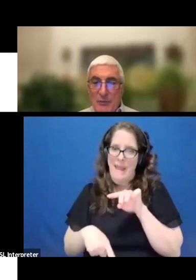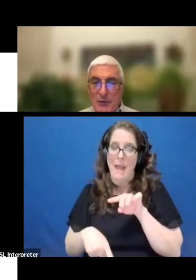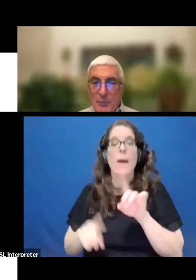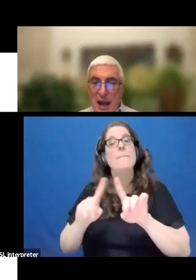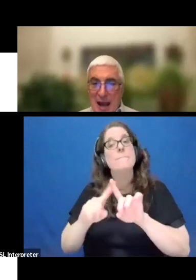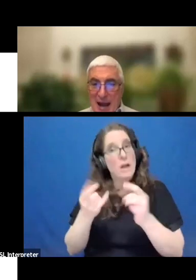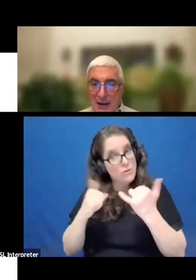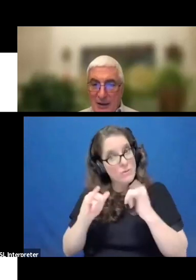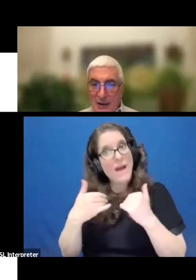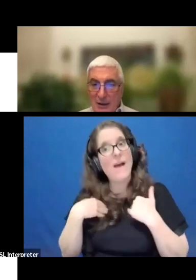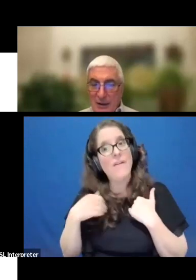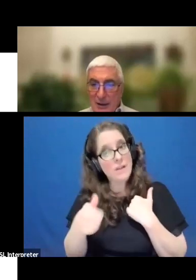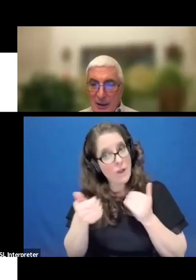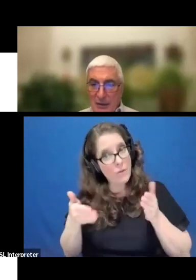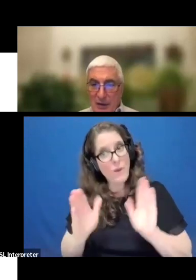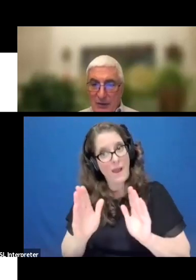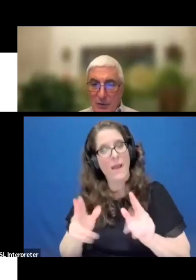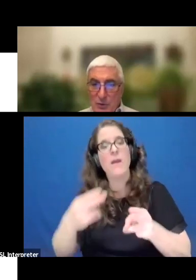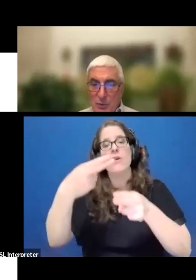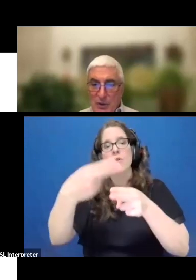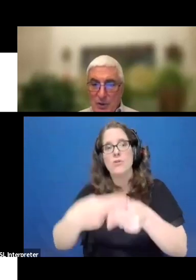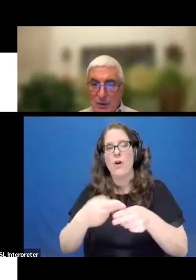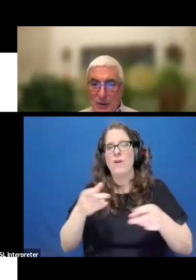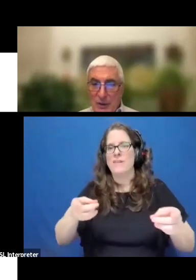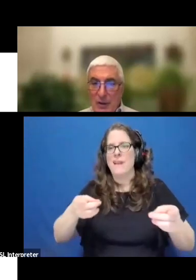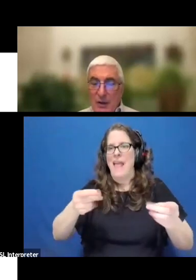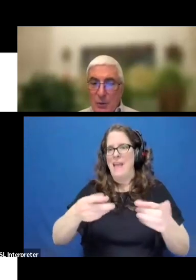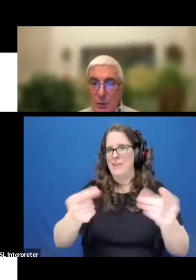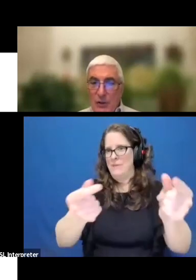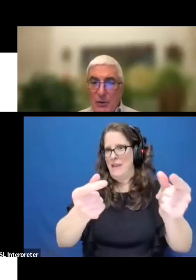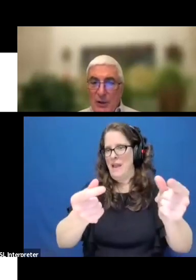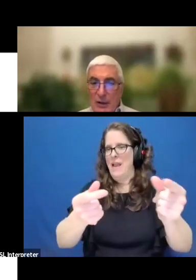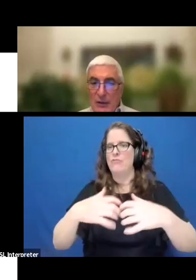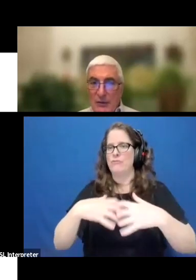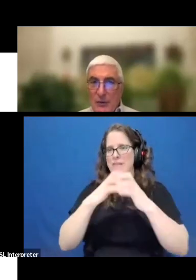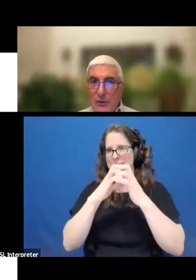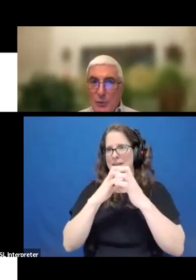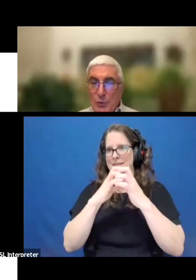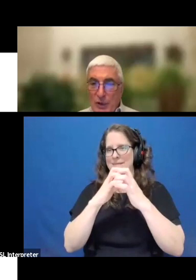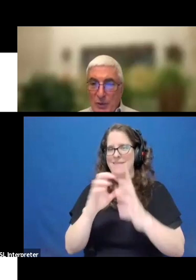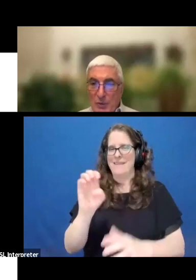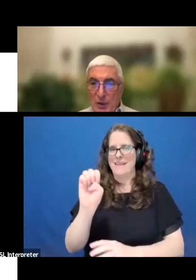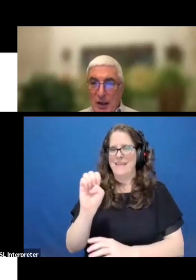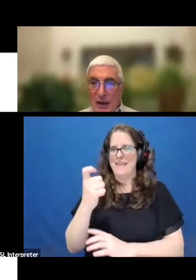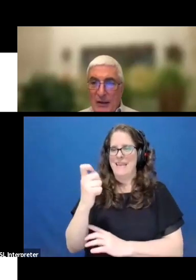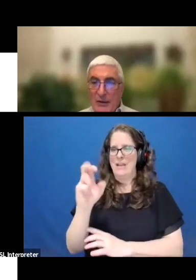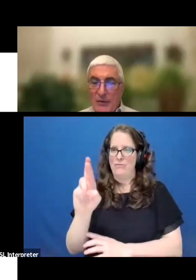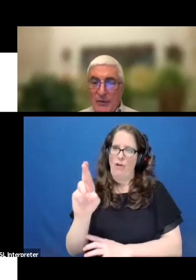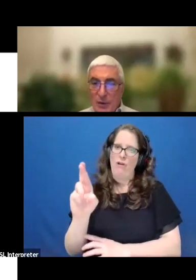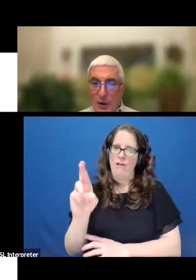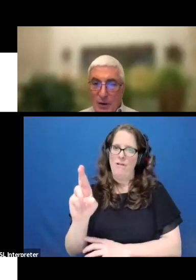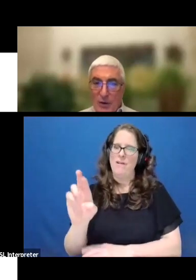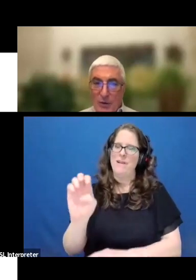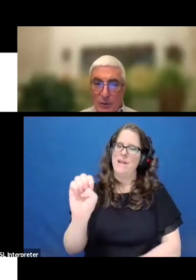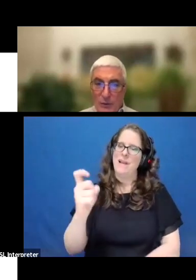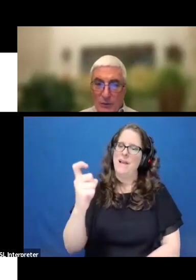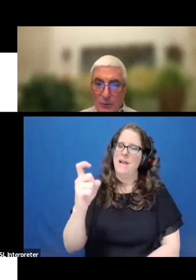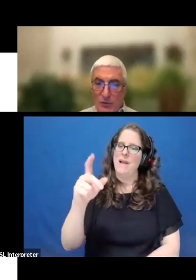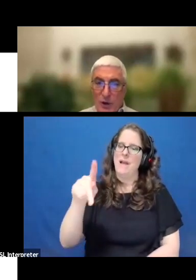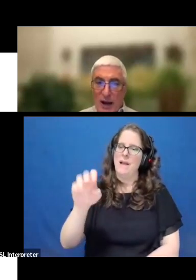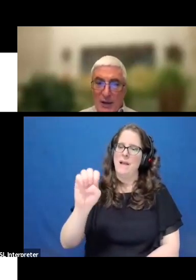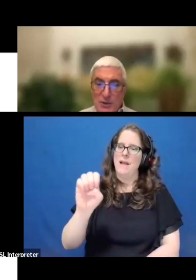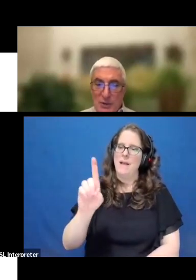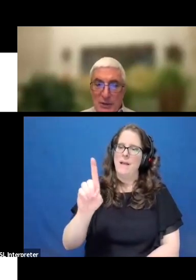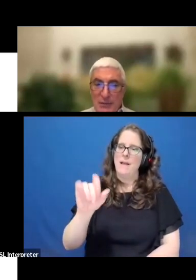get benefits back in that situation, quicker and easier than reapplying and starting all over